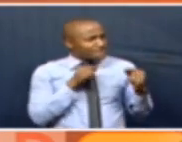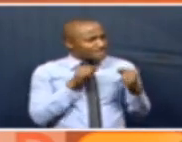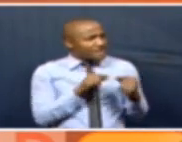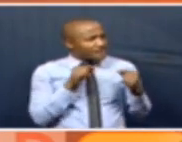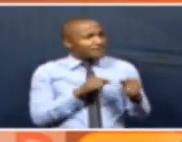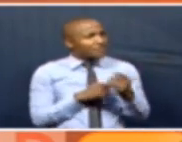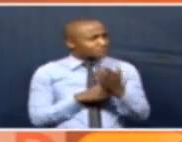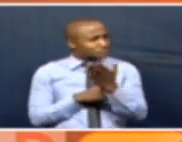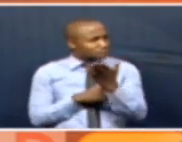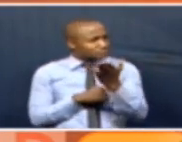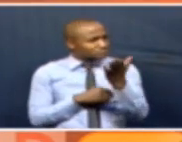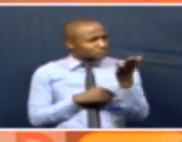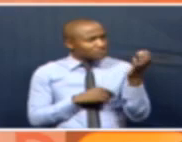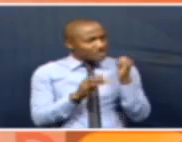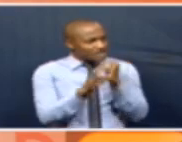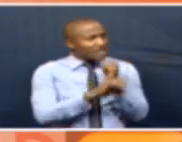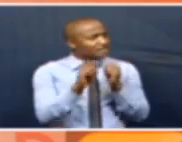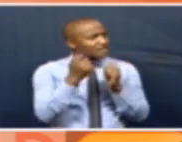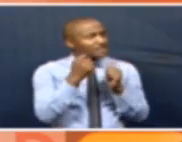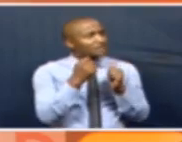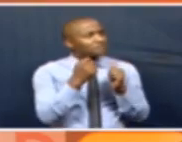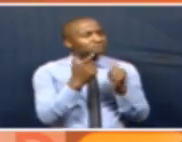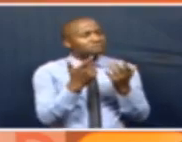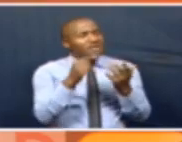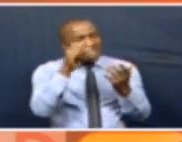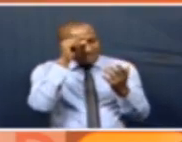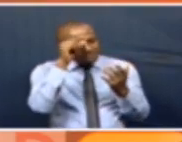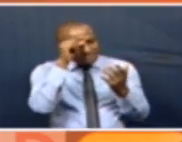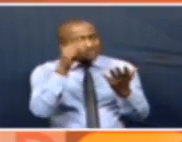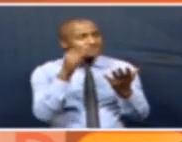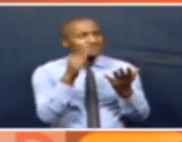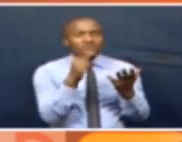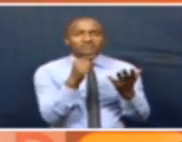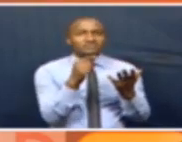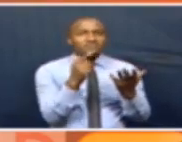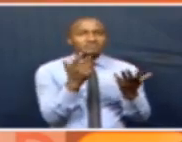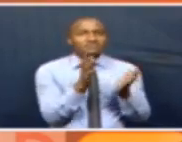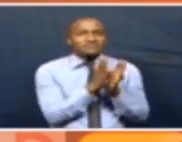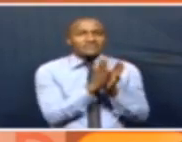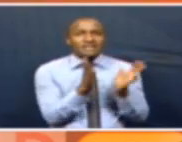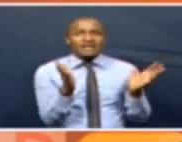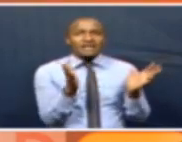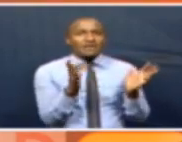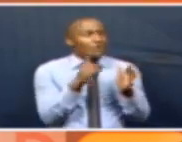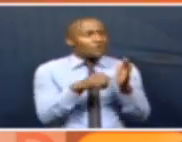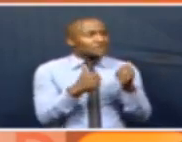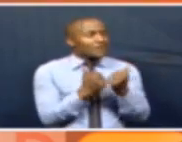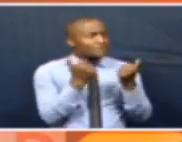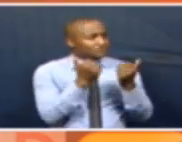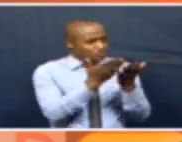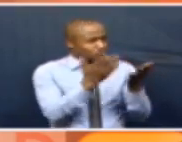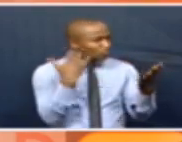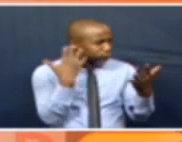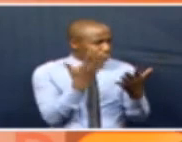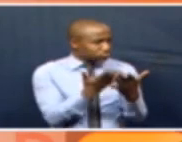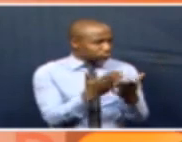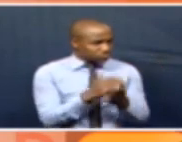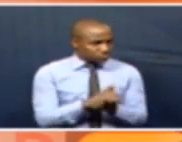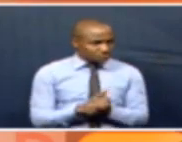against this country, any government, any regime, or generally what has happened to you over the years?